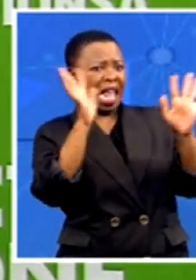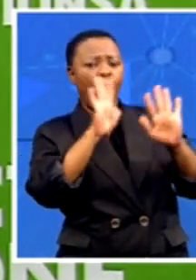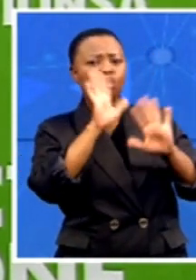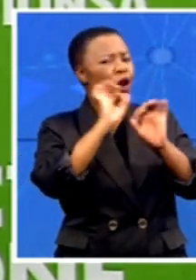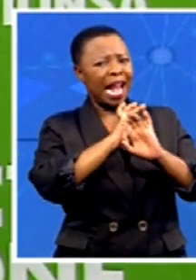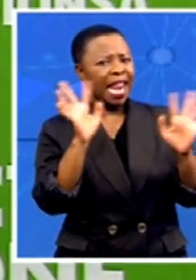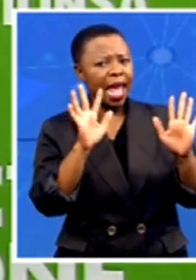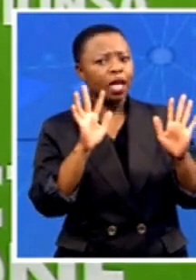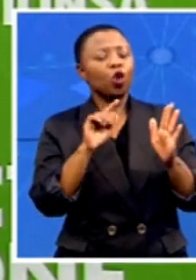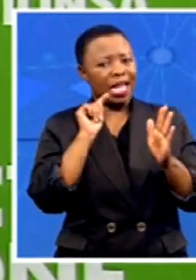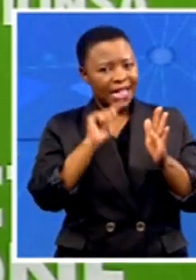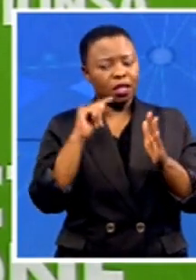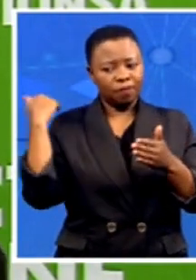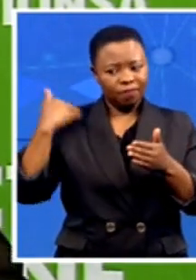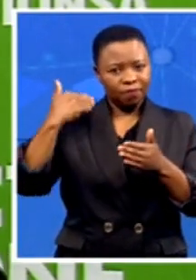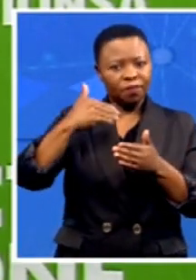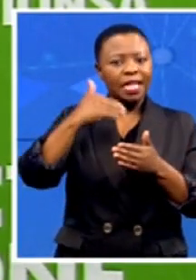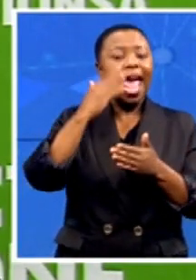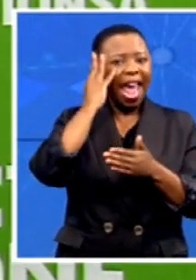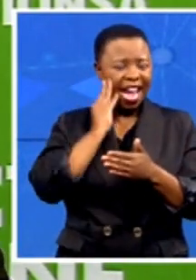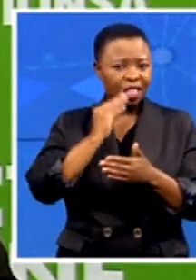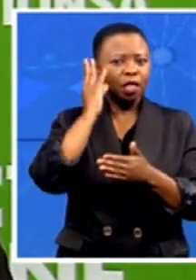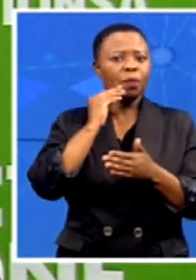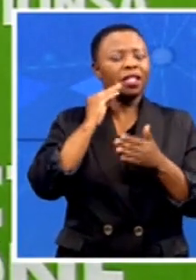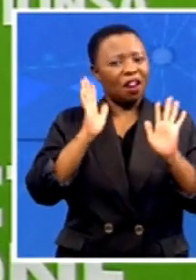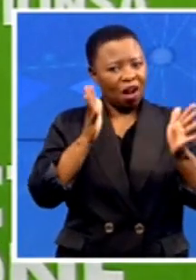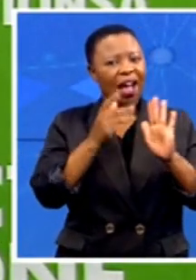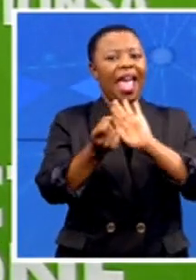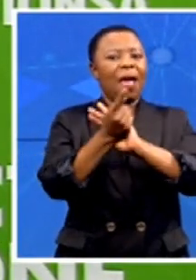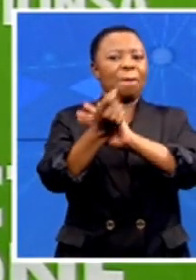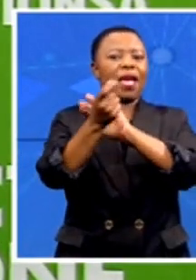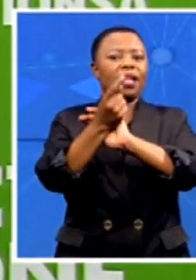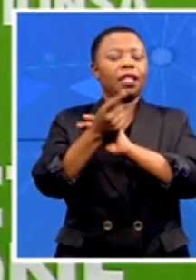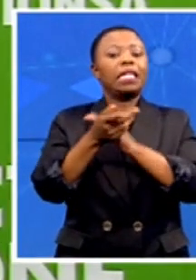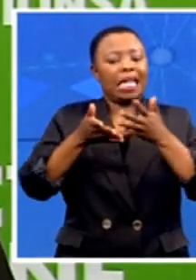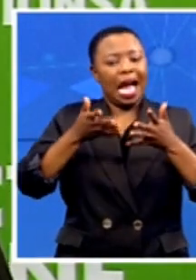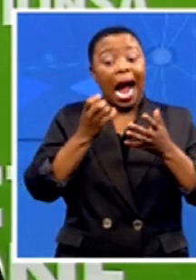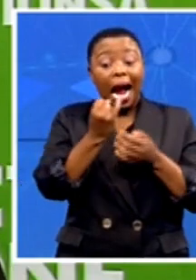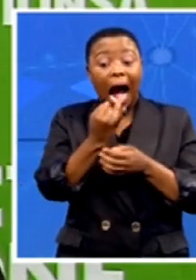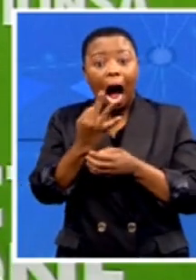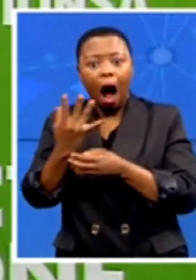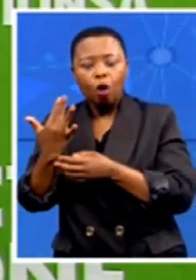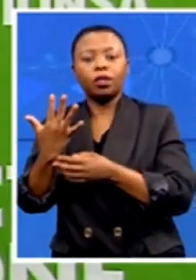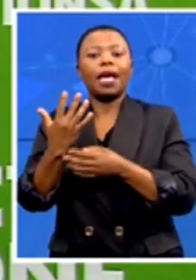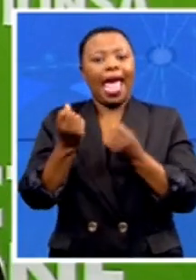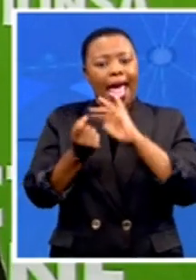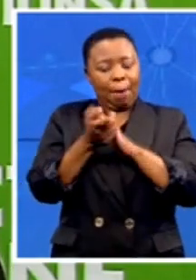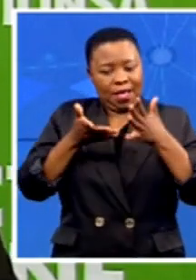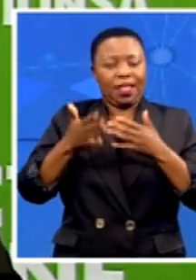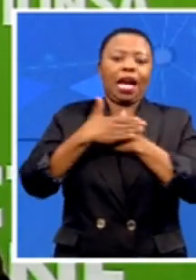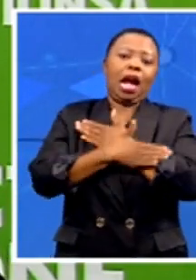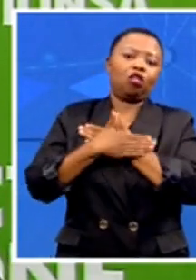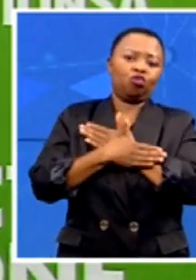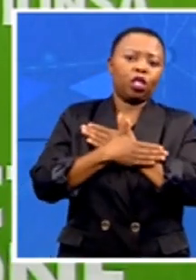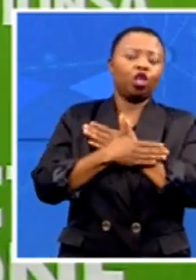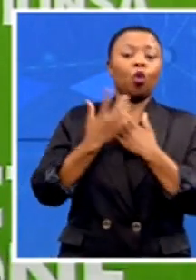practical experience of how counting takes place in our country. The most important question we should be asking ourselves is, why is it that